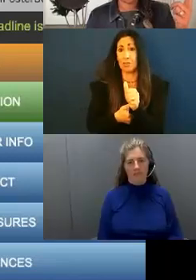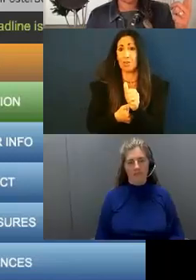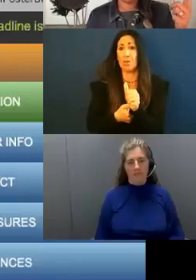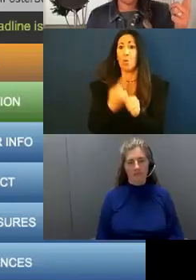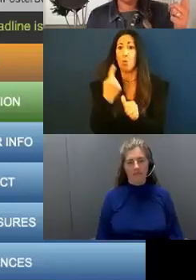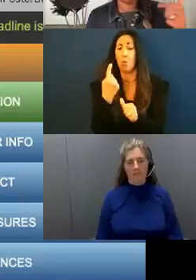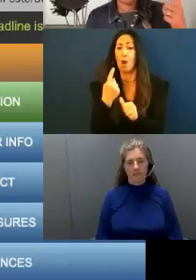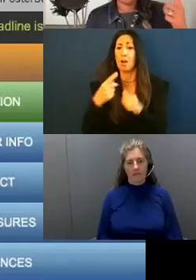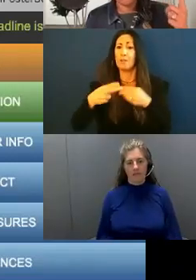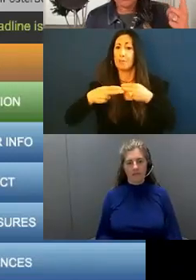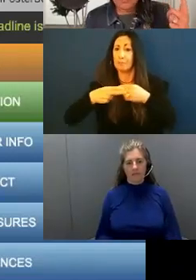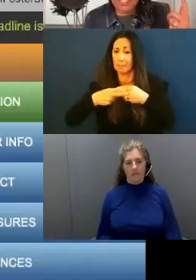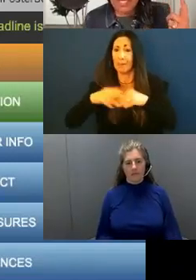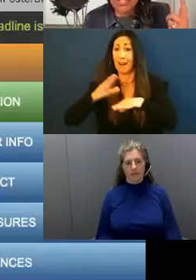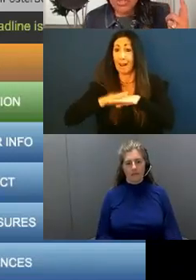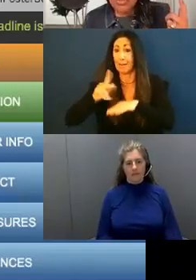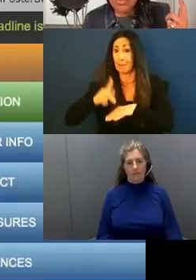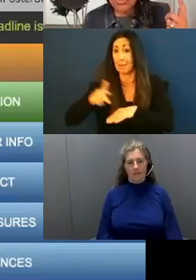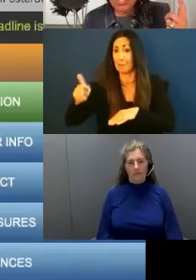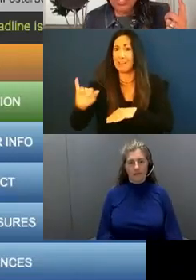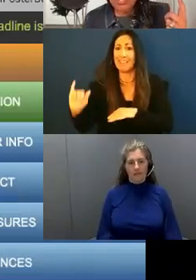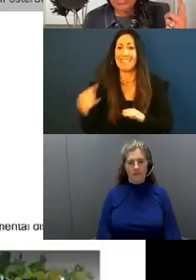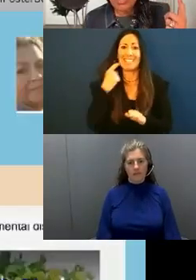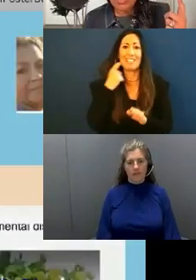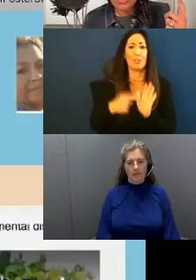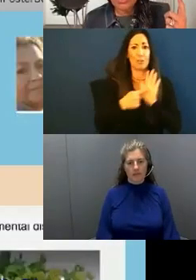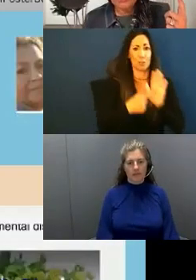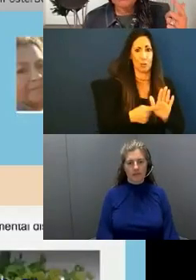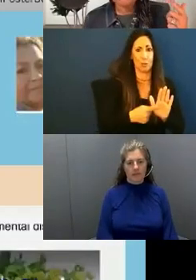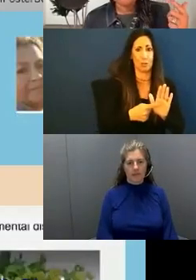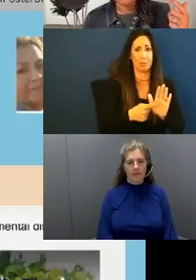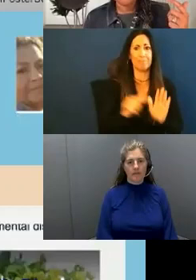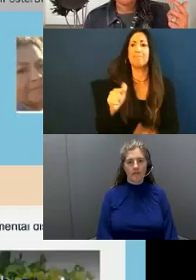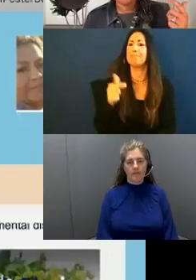panels on your PowerPoint, like I showed you here,